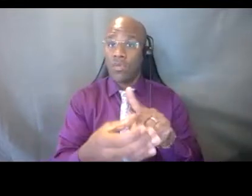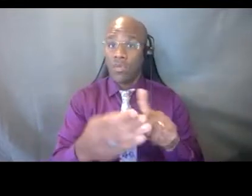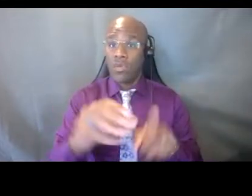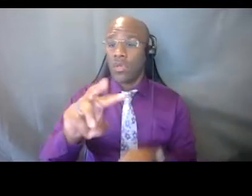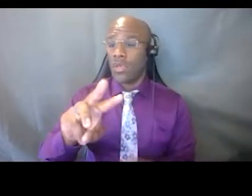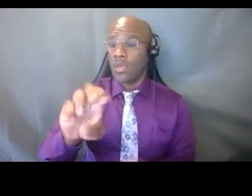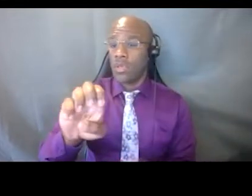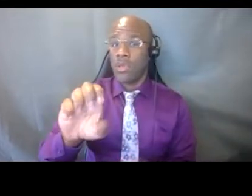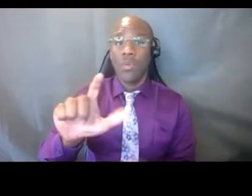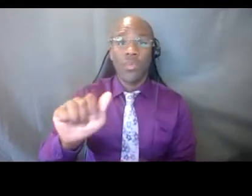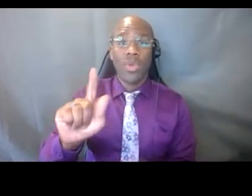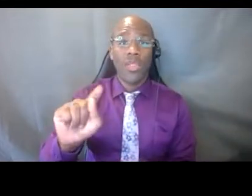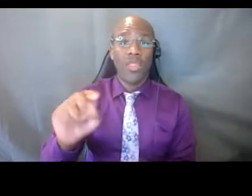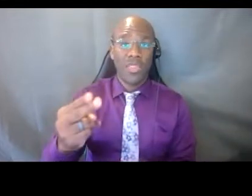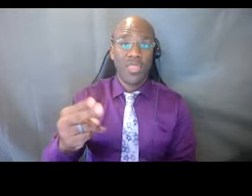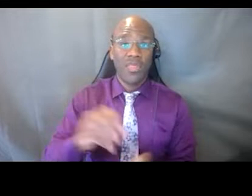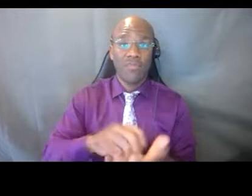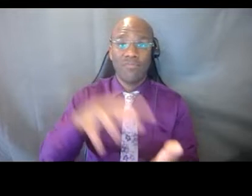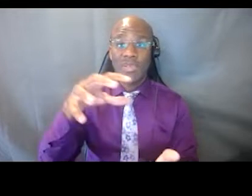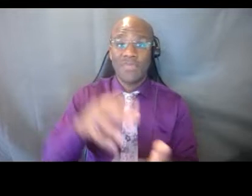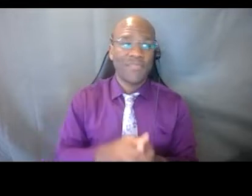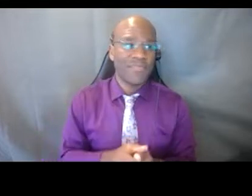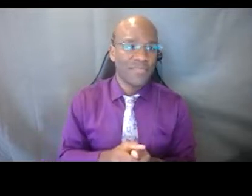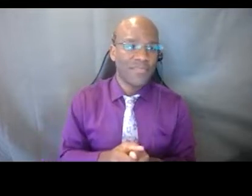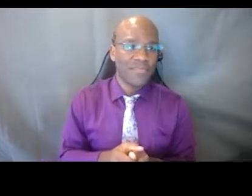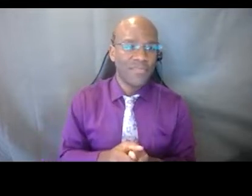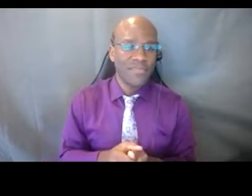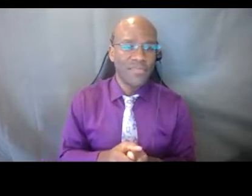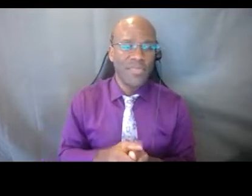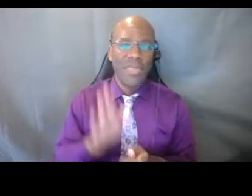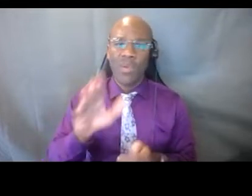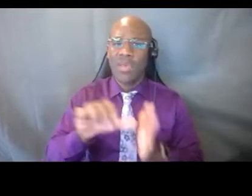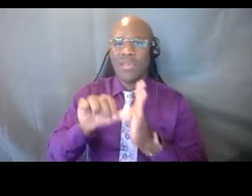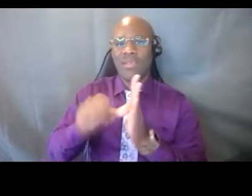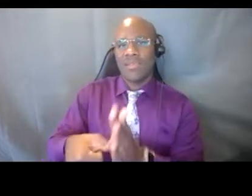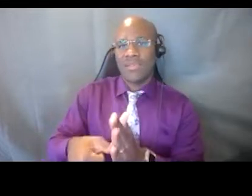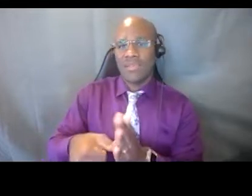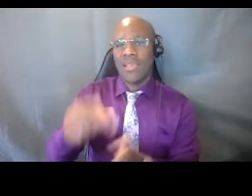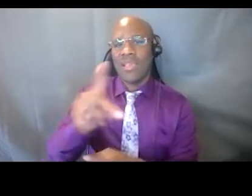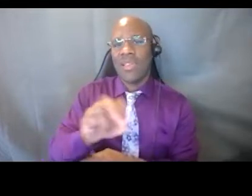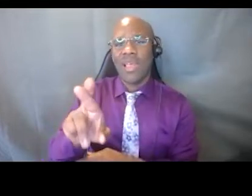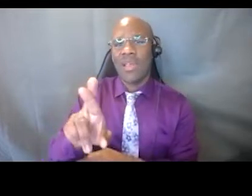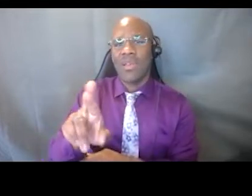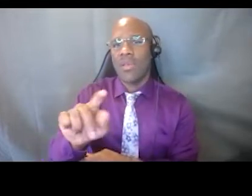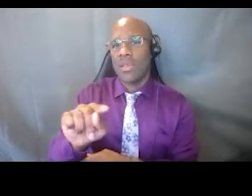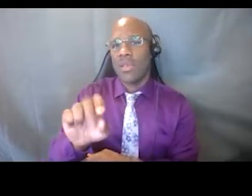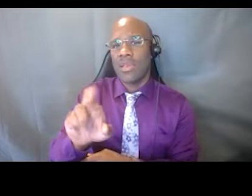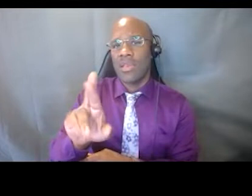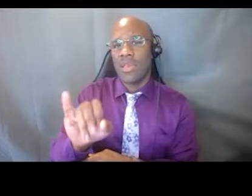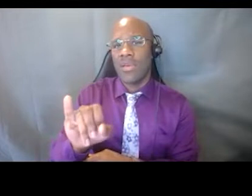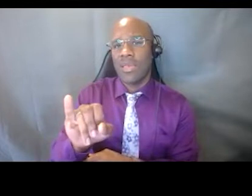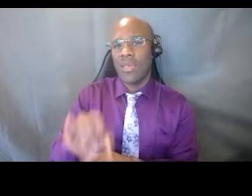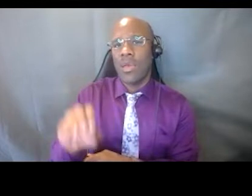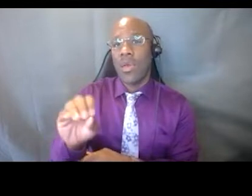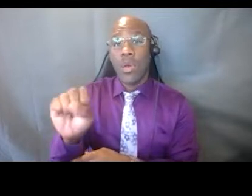of many theorists, but specifically, I'm going to highlight the work of Dr. Terioso, who is a